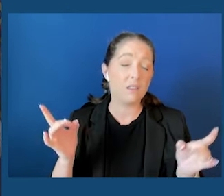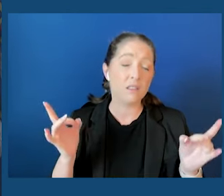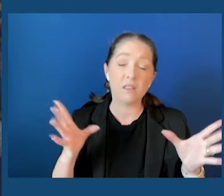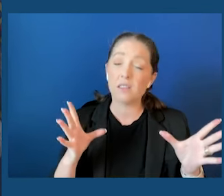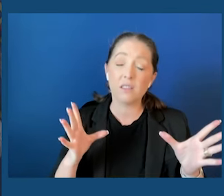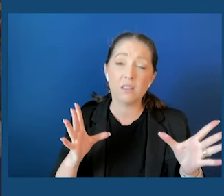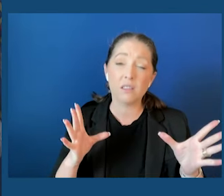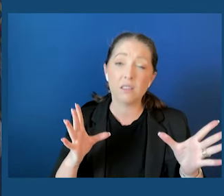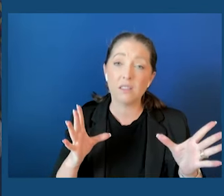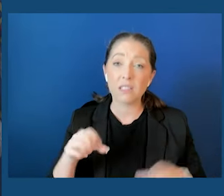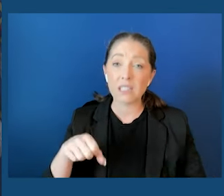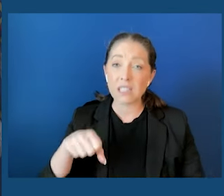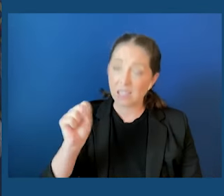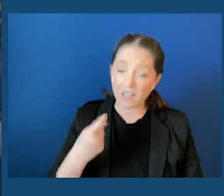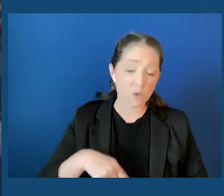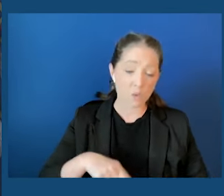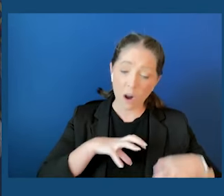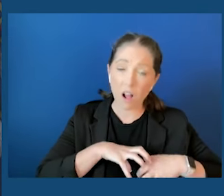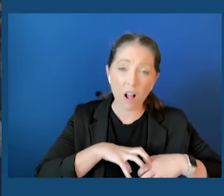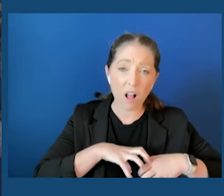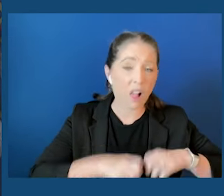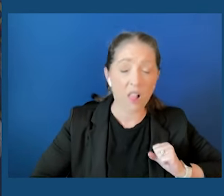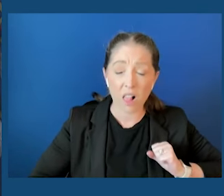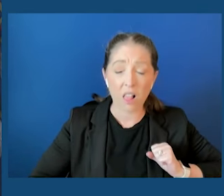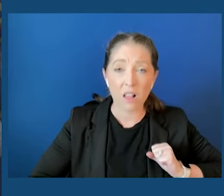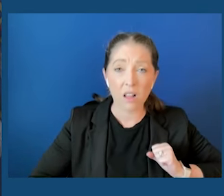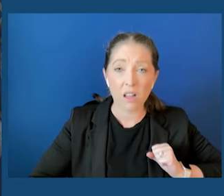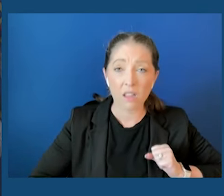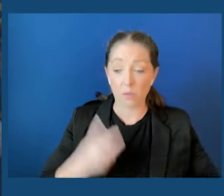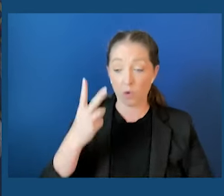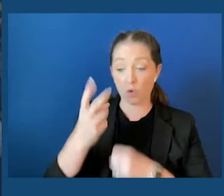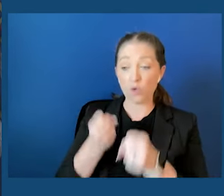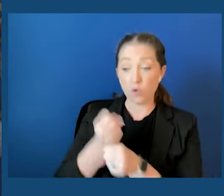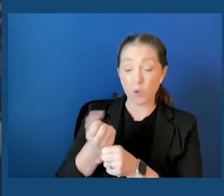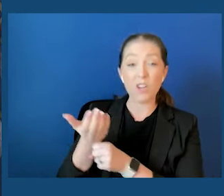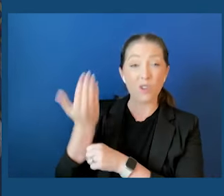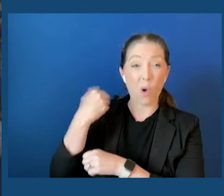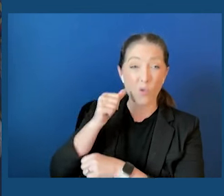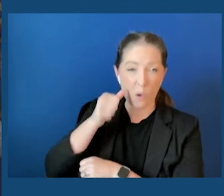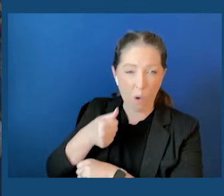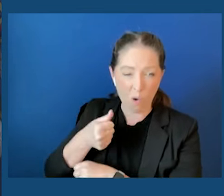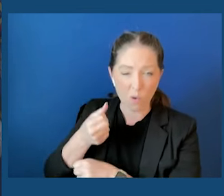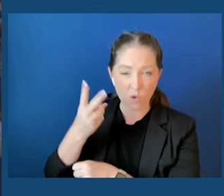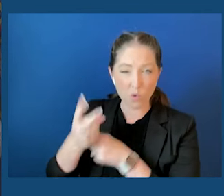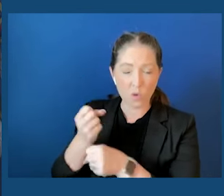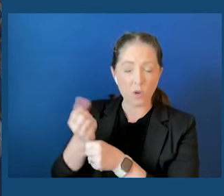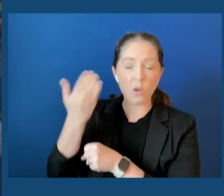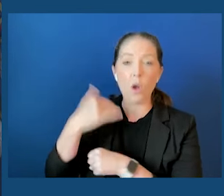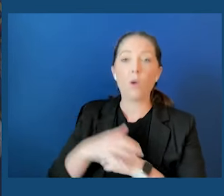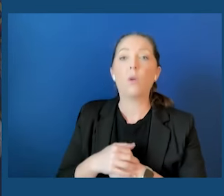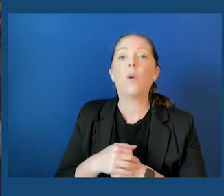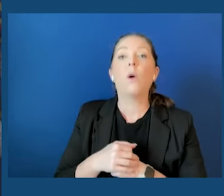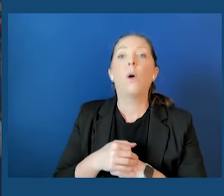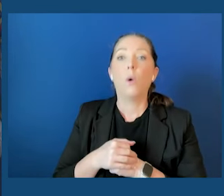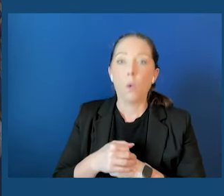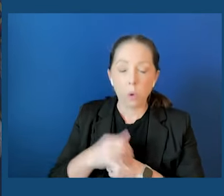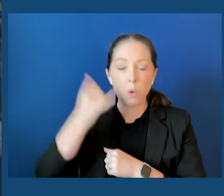are crushed. 2 years ago tomorrow, a shadow fell over our beloved Buffalo.